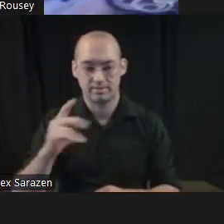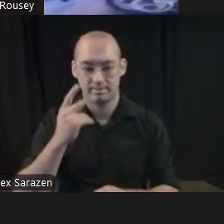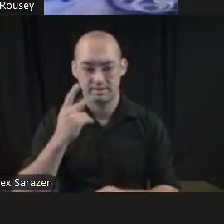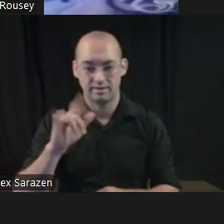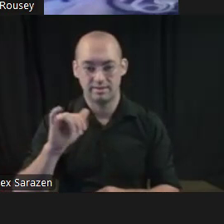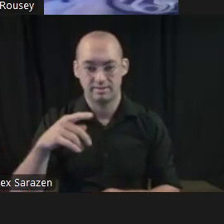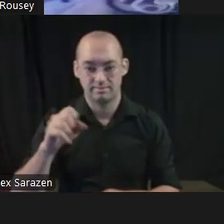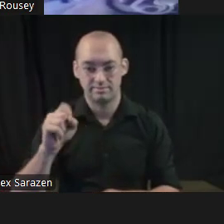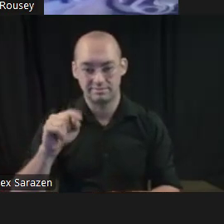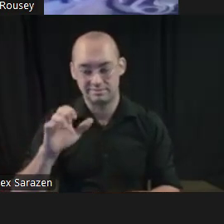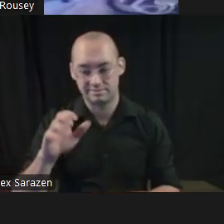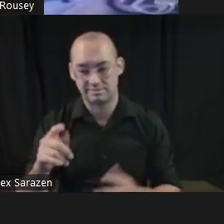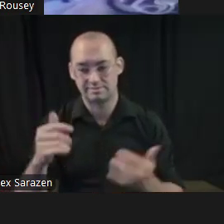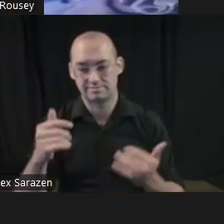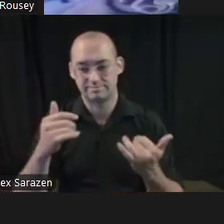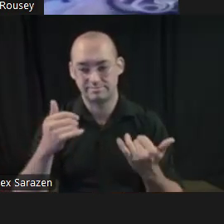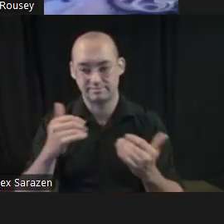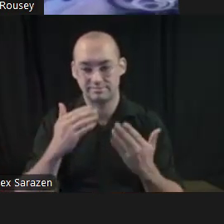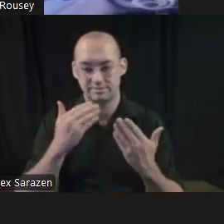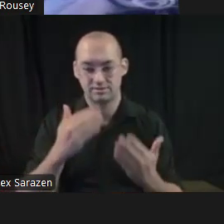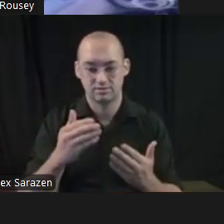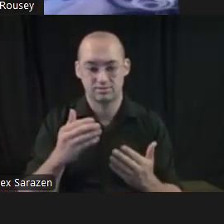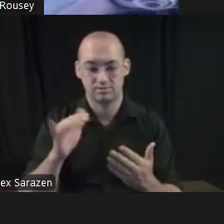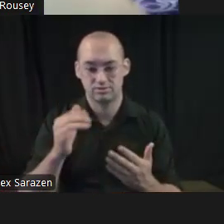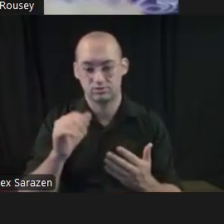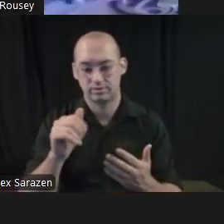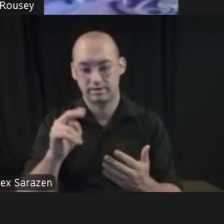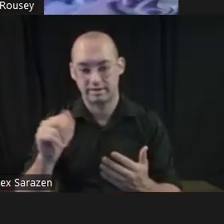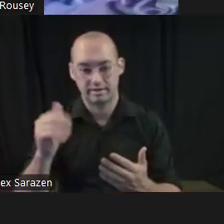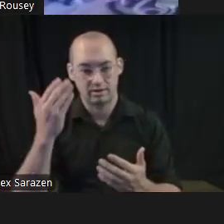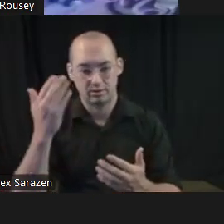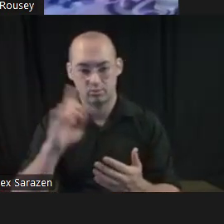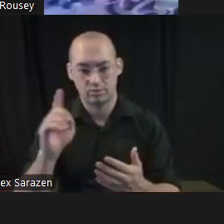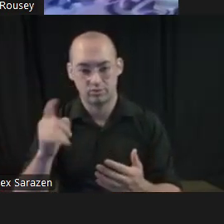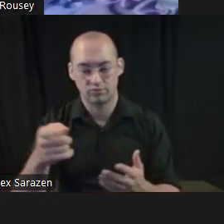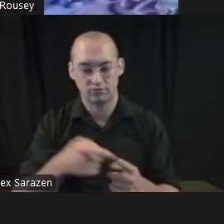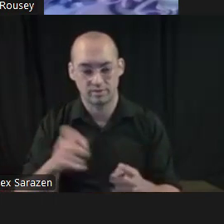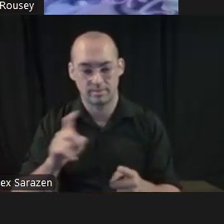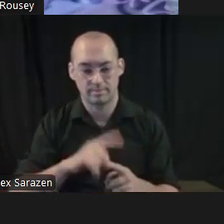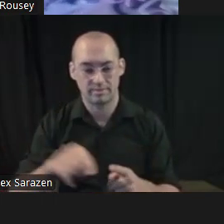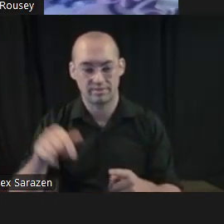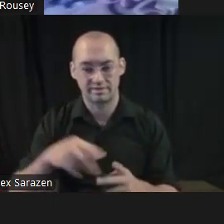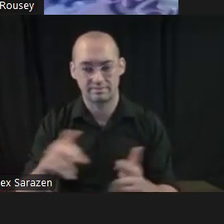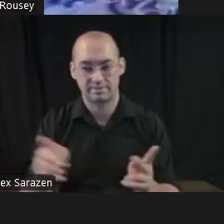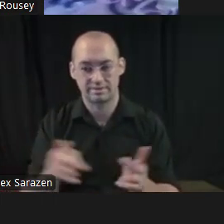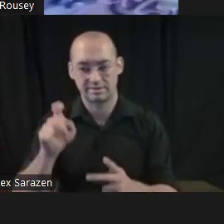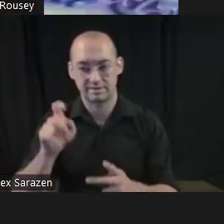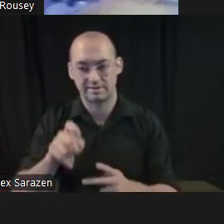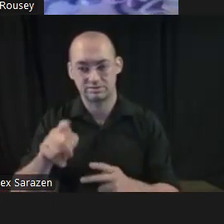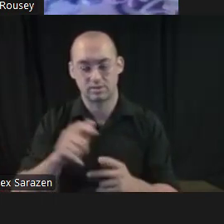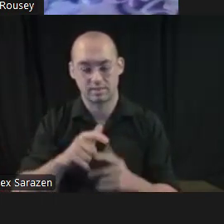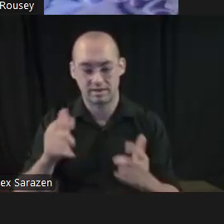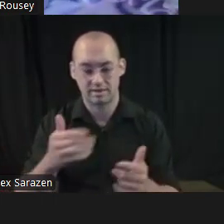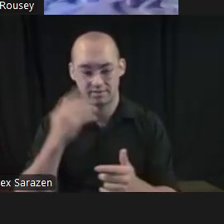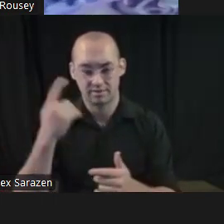I thank you, all of you. Joanna, I don't know where you came from, but this space needs you desperately. Thank you for being here and thank you for